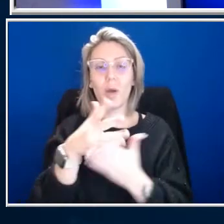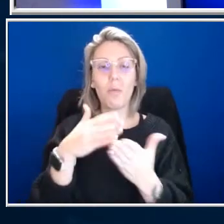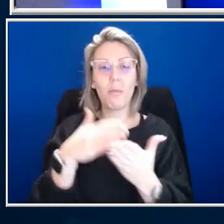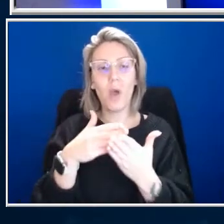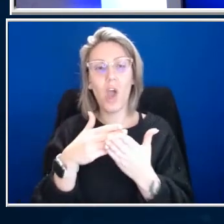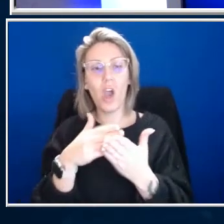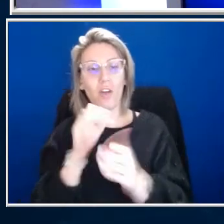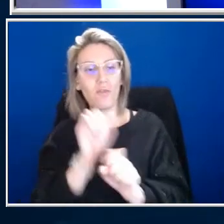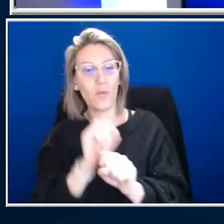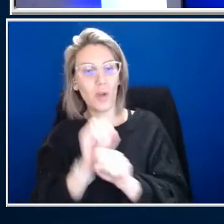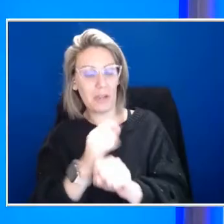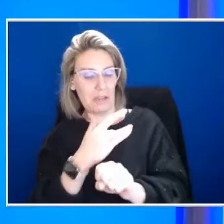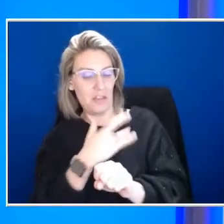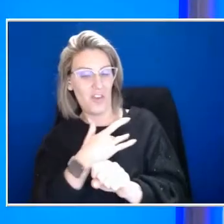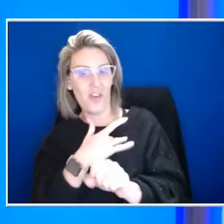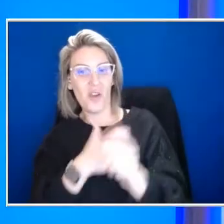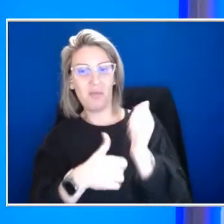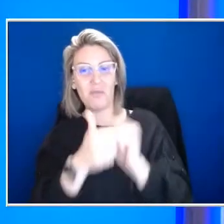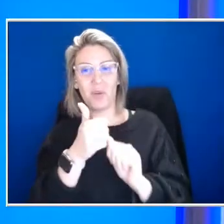most interesting?